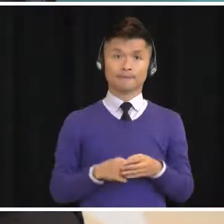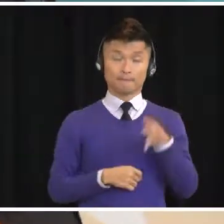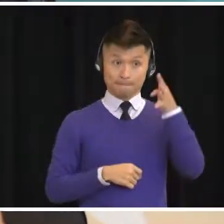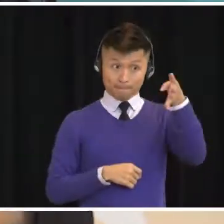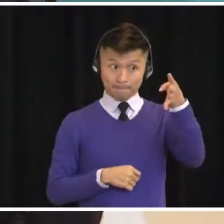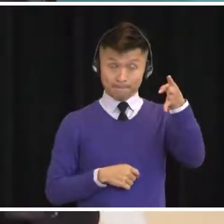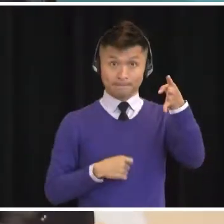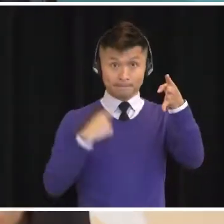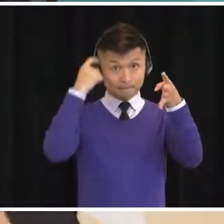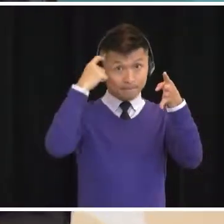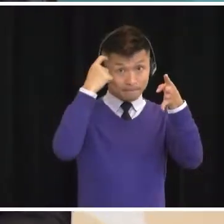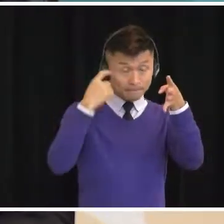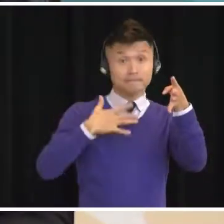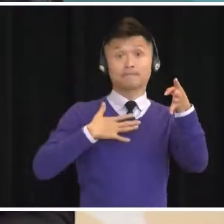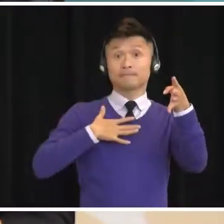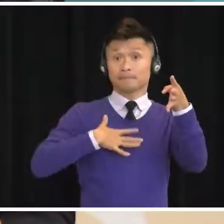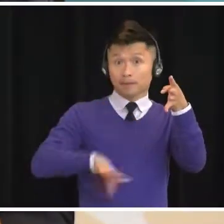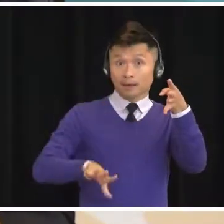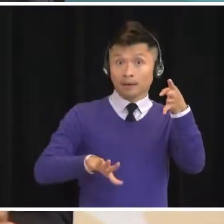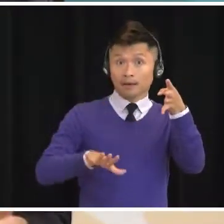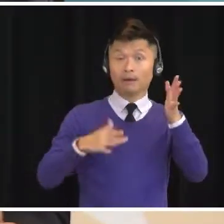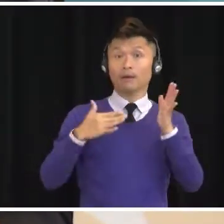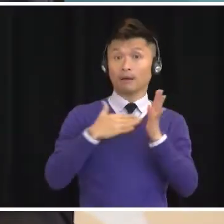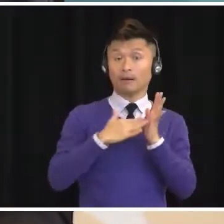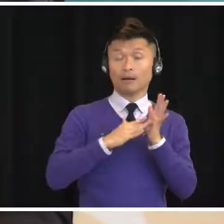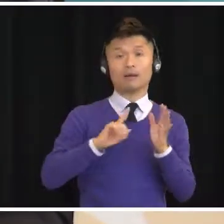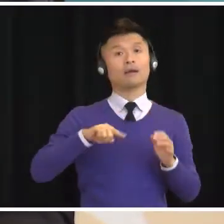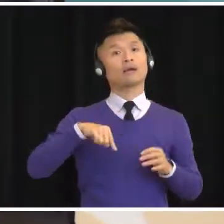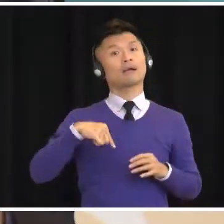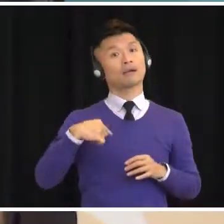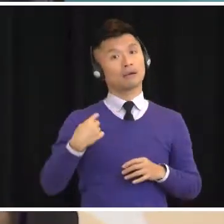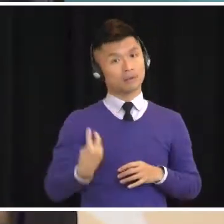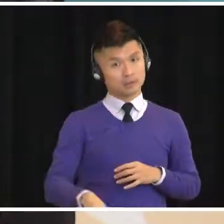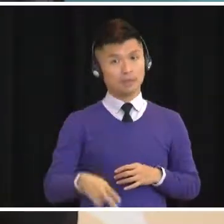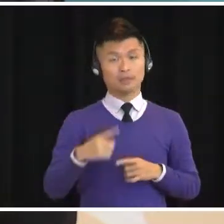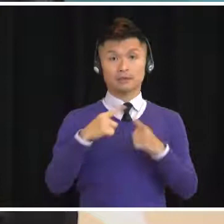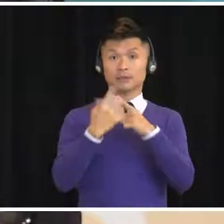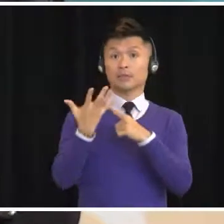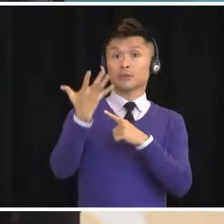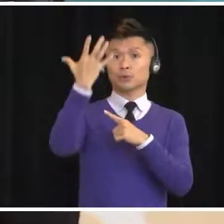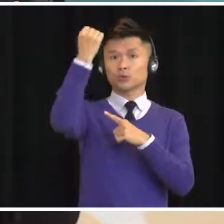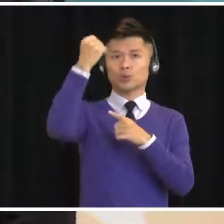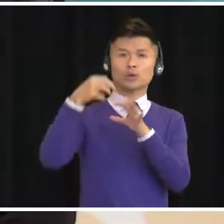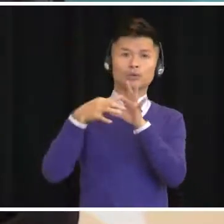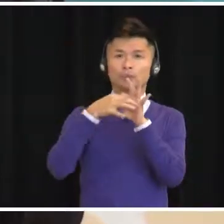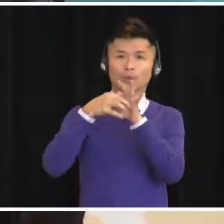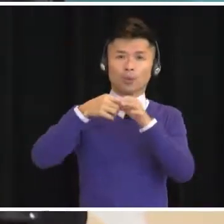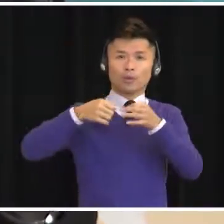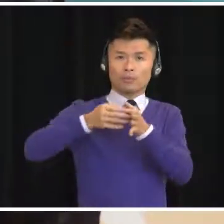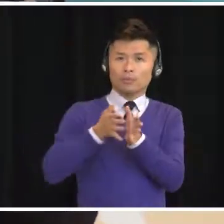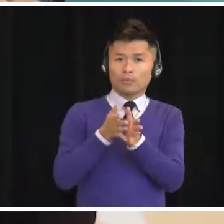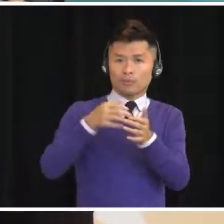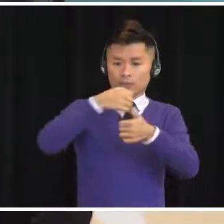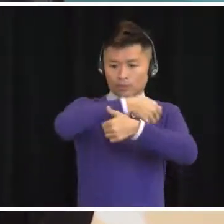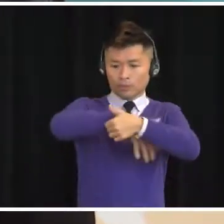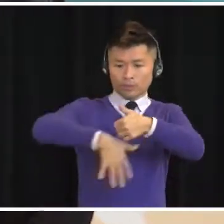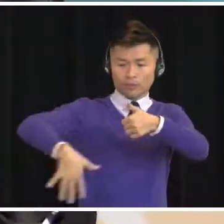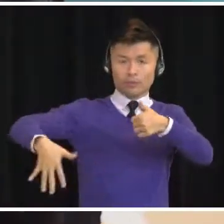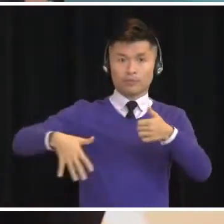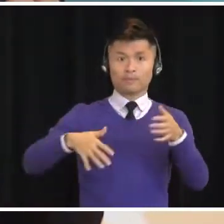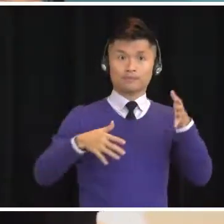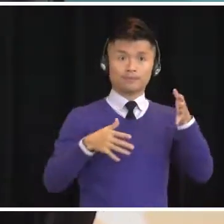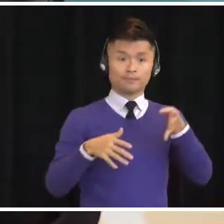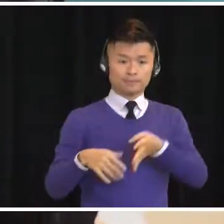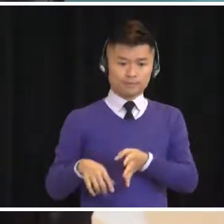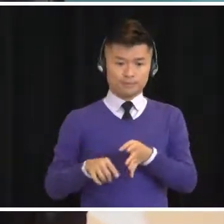it only applies to children. So that's why I wonder if you've given thought to that, and